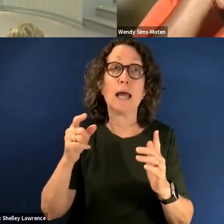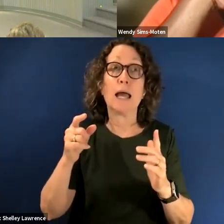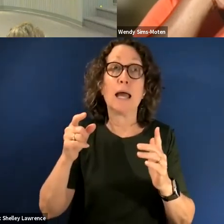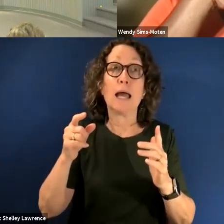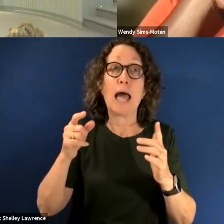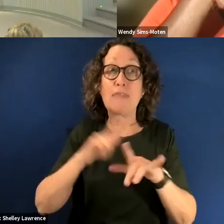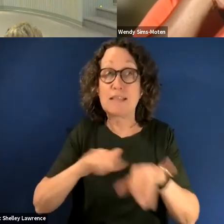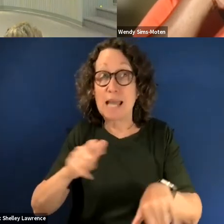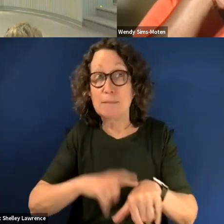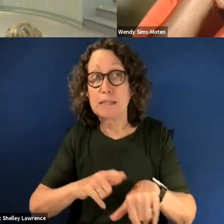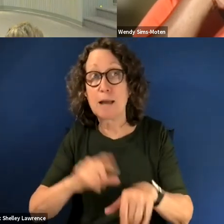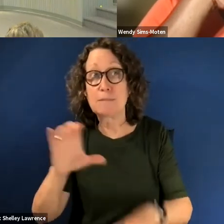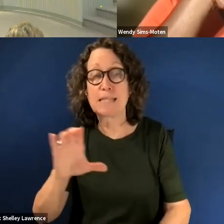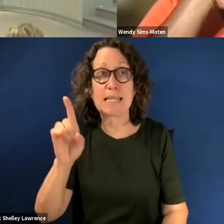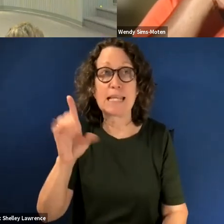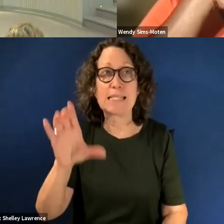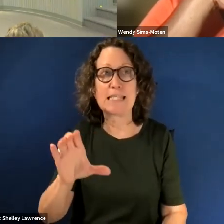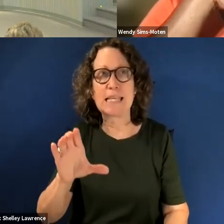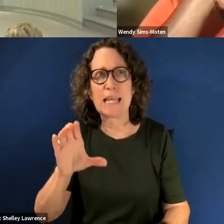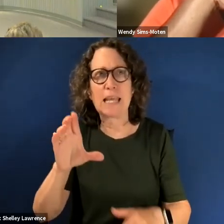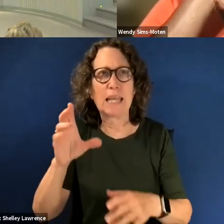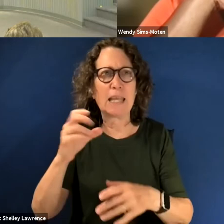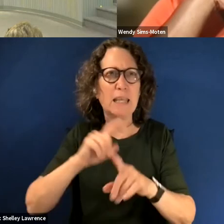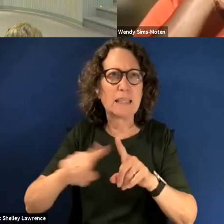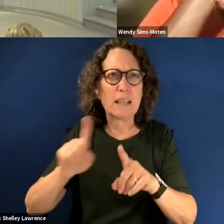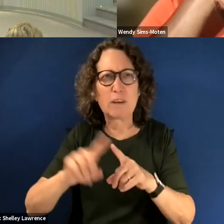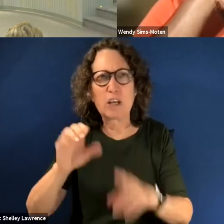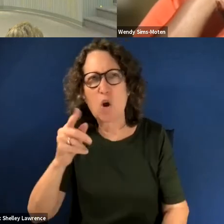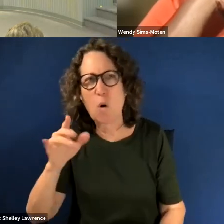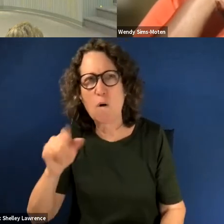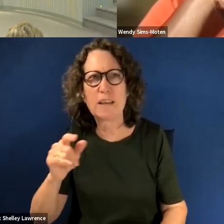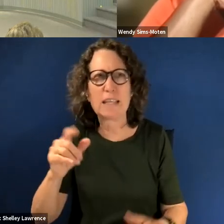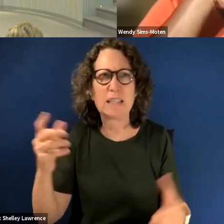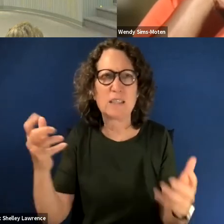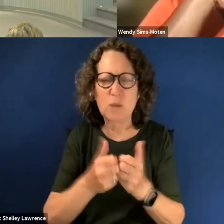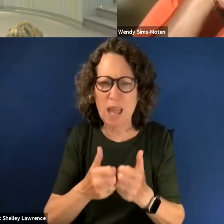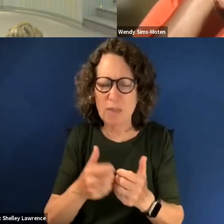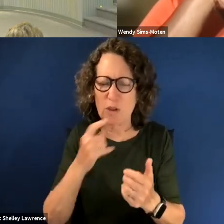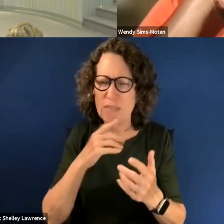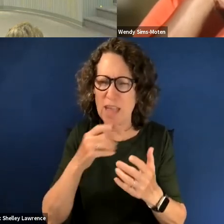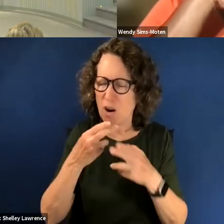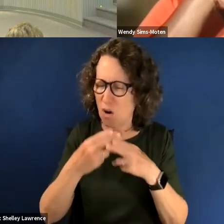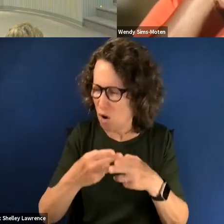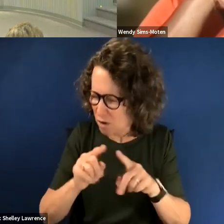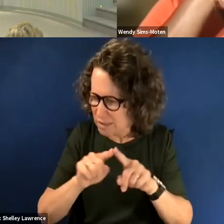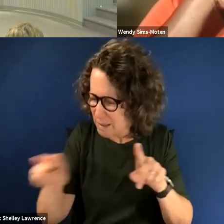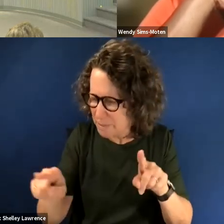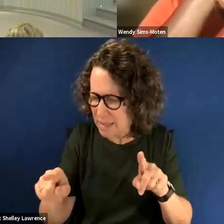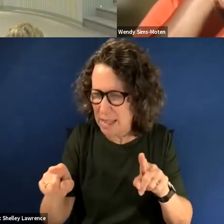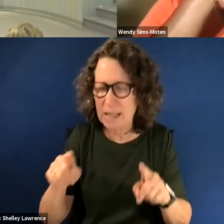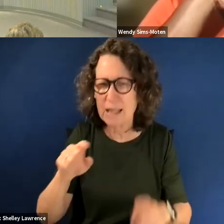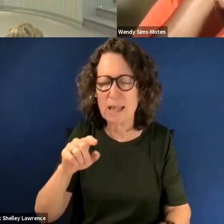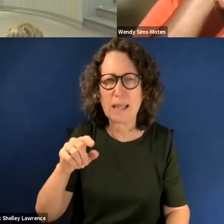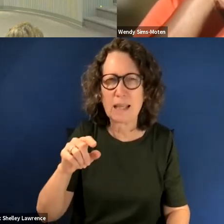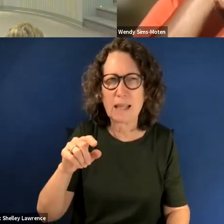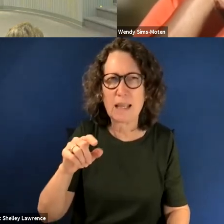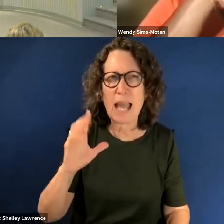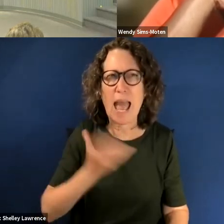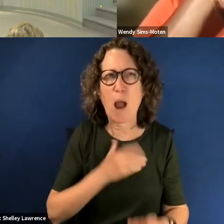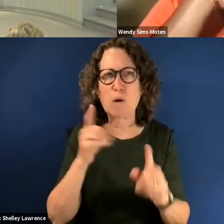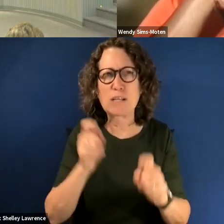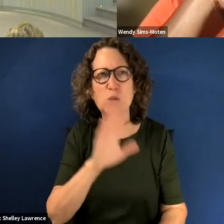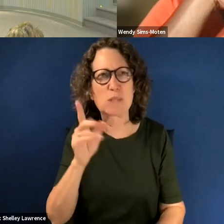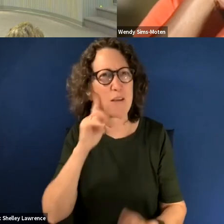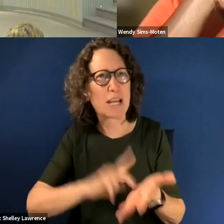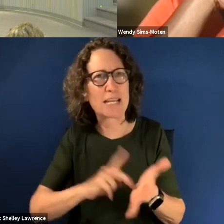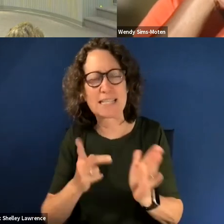In the meanwhile, the CDC grouped all pneumonia, influenza, and COVID deaths together. They're called the big deaths. The PCR test was never